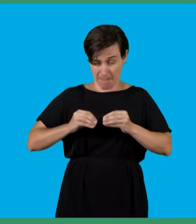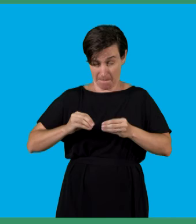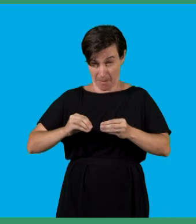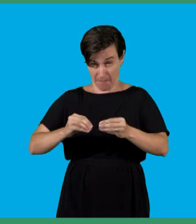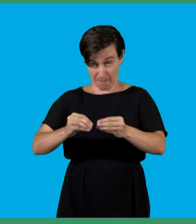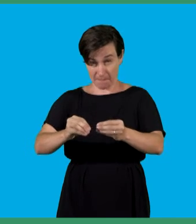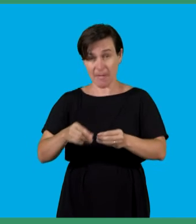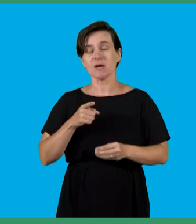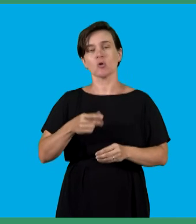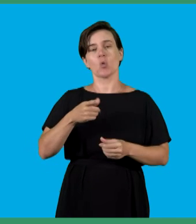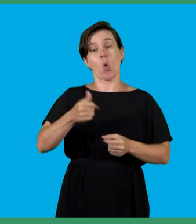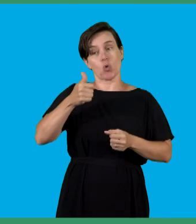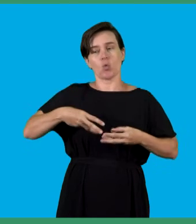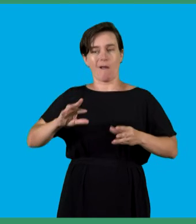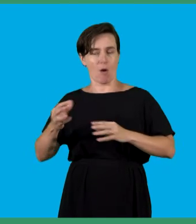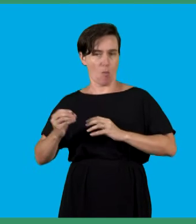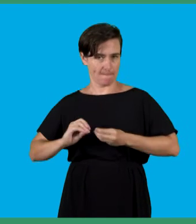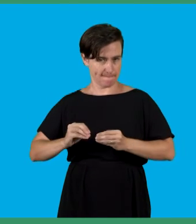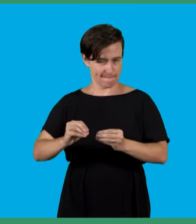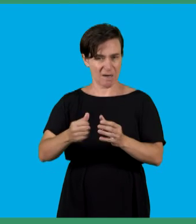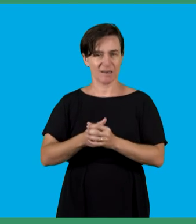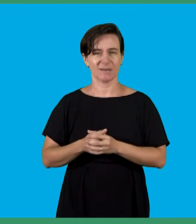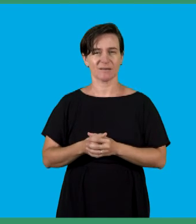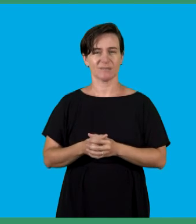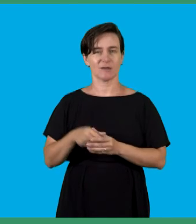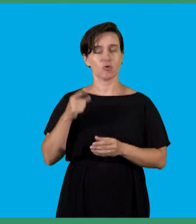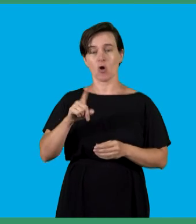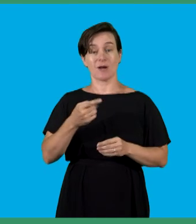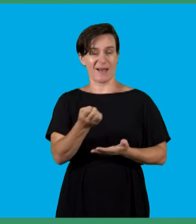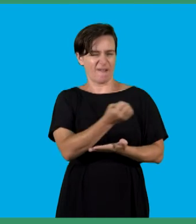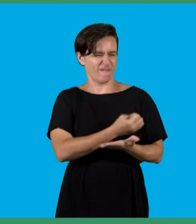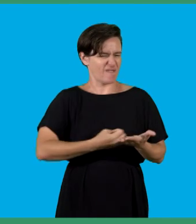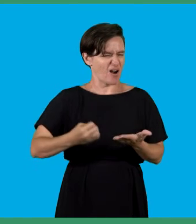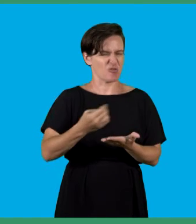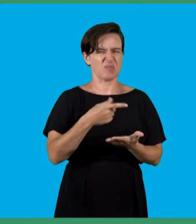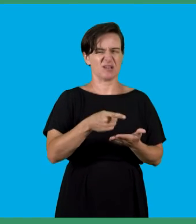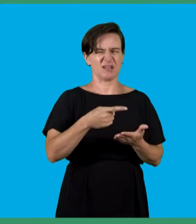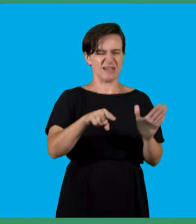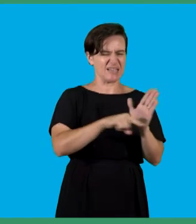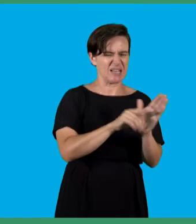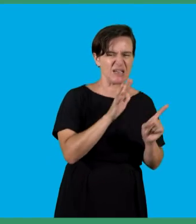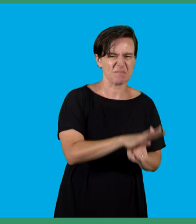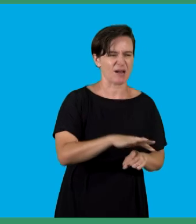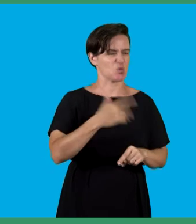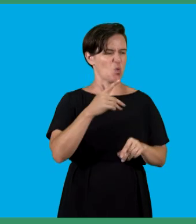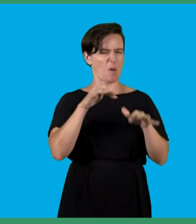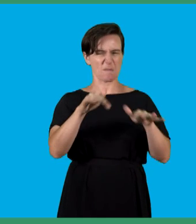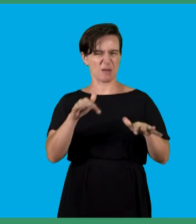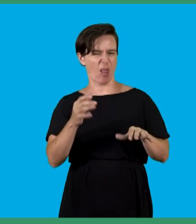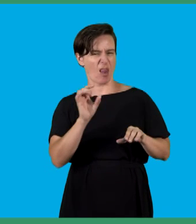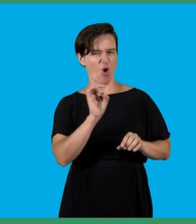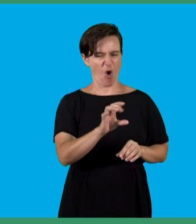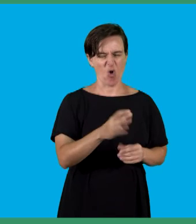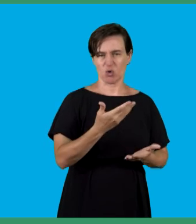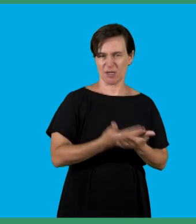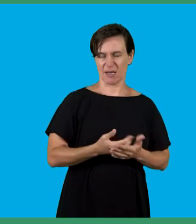sure that when we produce our products in a business, they do not harm the environment. They do not harm the people who